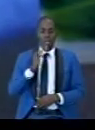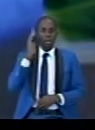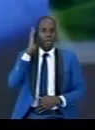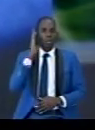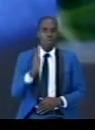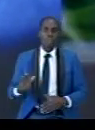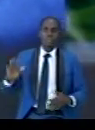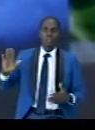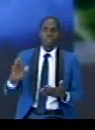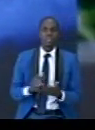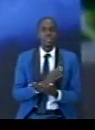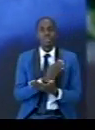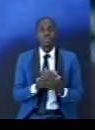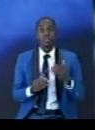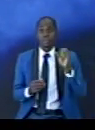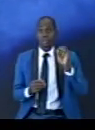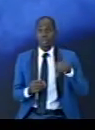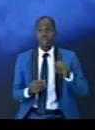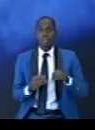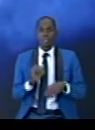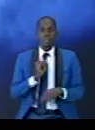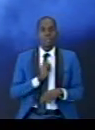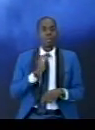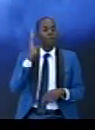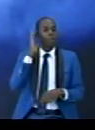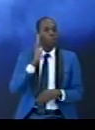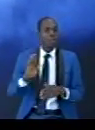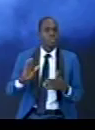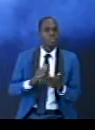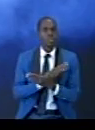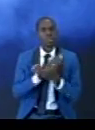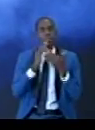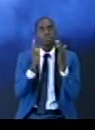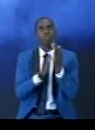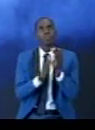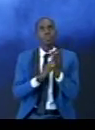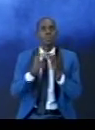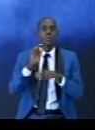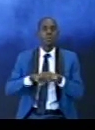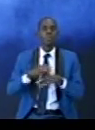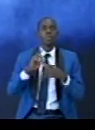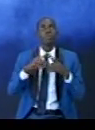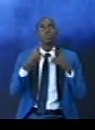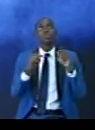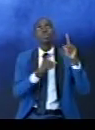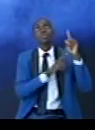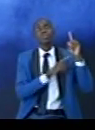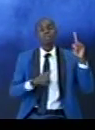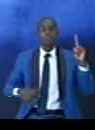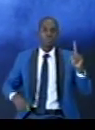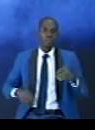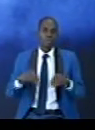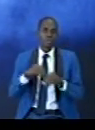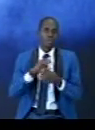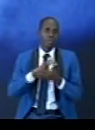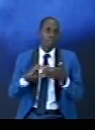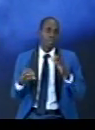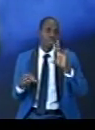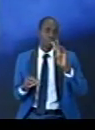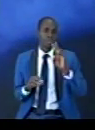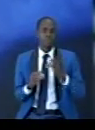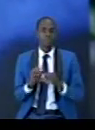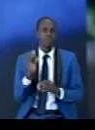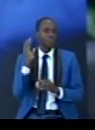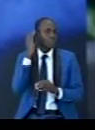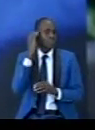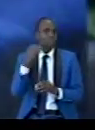sing, yea, I will sing praises unto the Lord. And then in verse 7, it says, hear